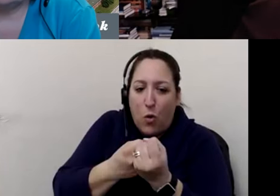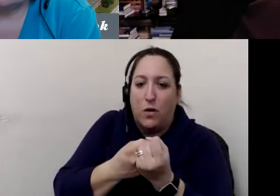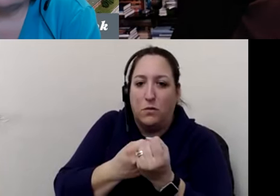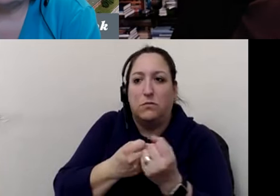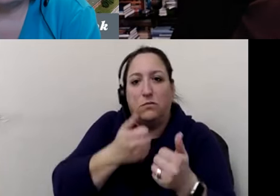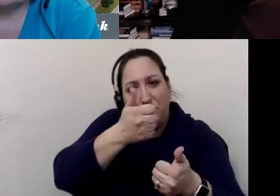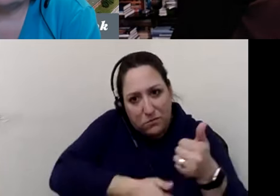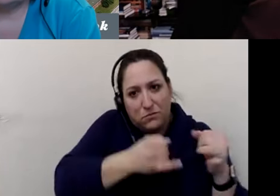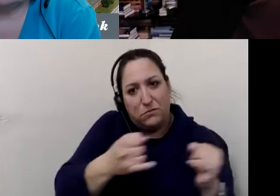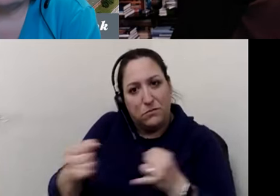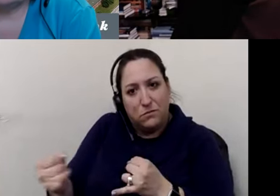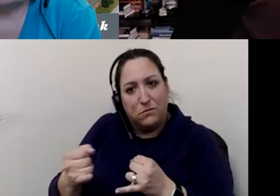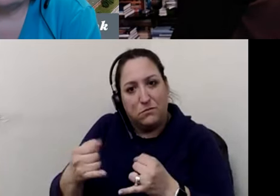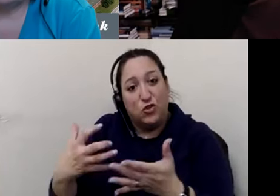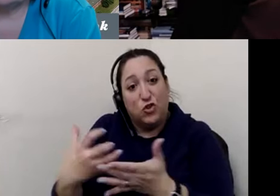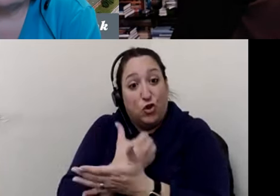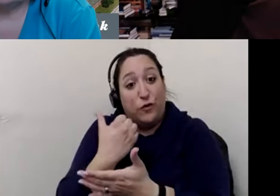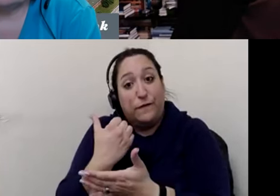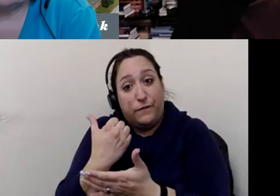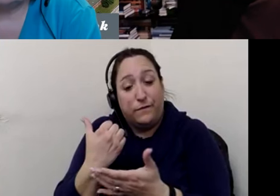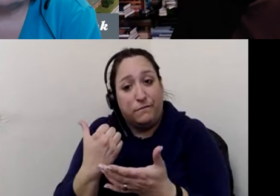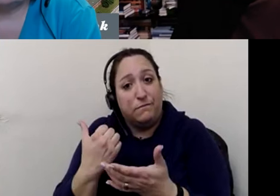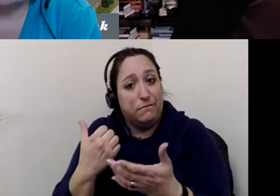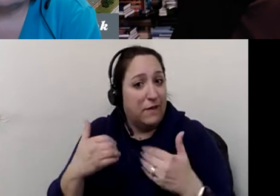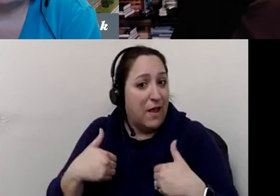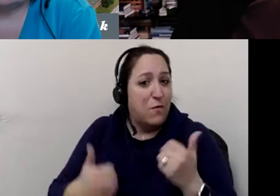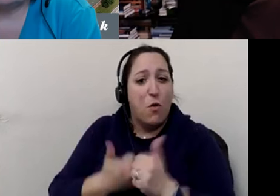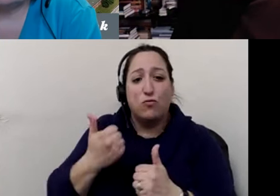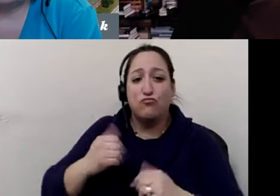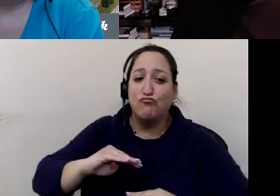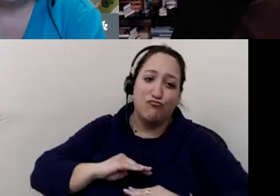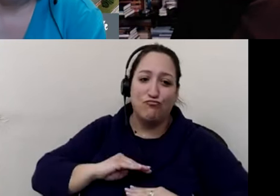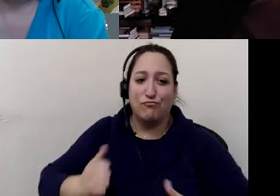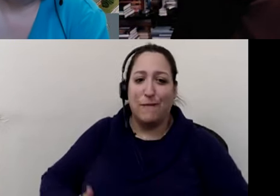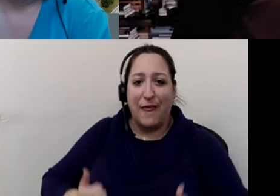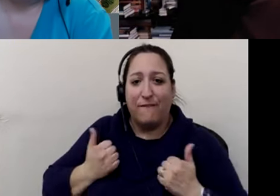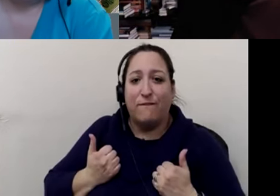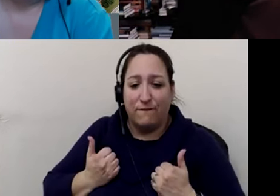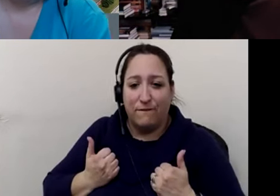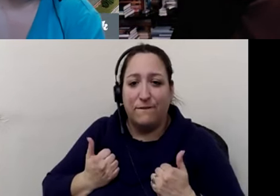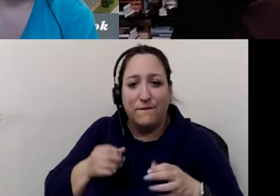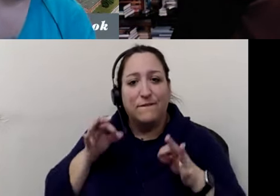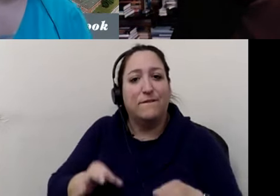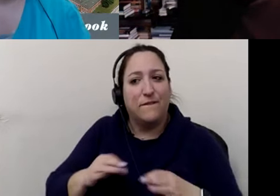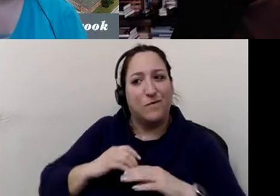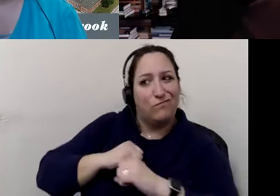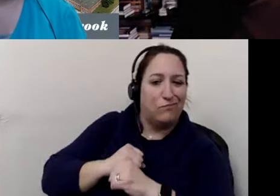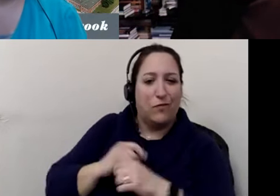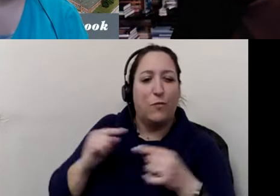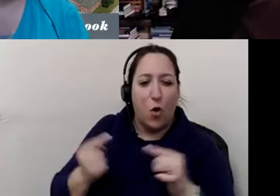every individual deserves to be able to have the most fulfilling life. And certainly to be protected from